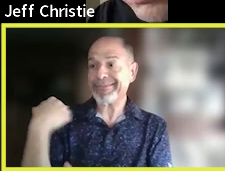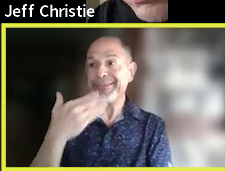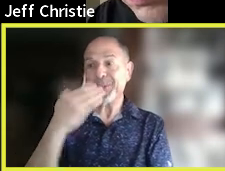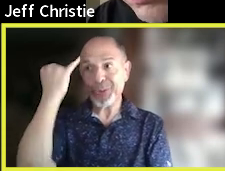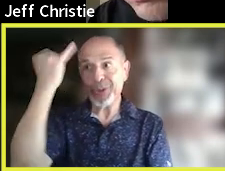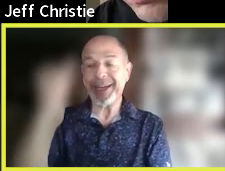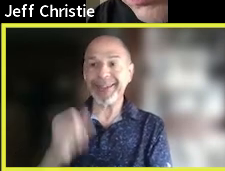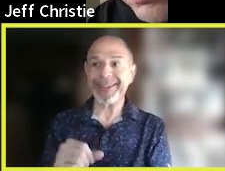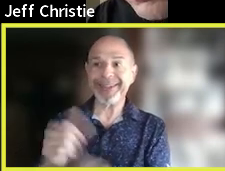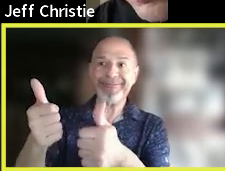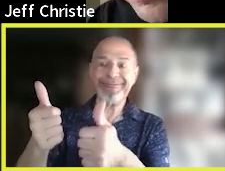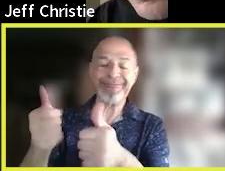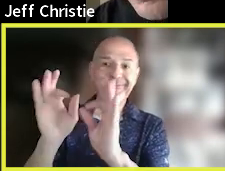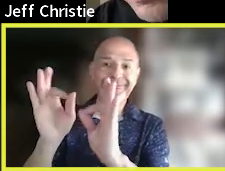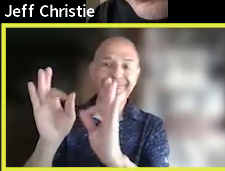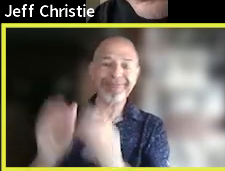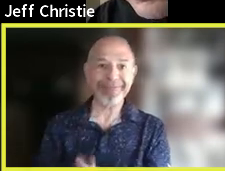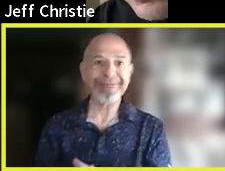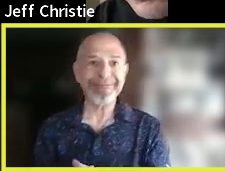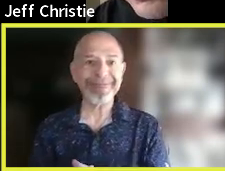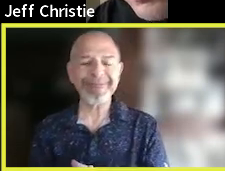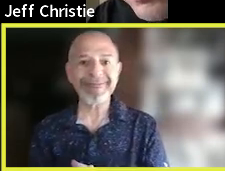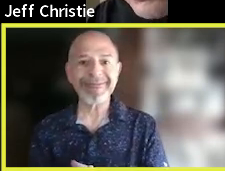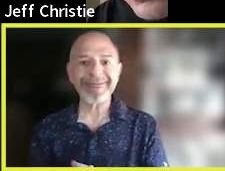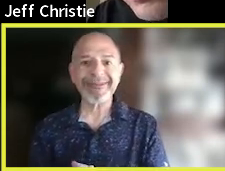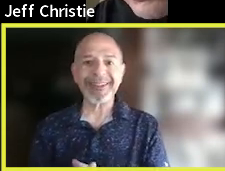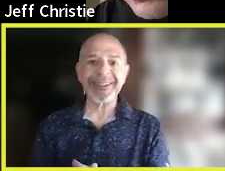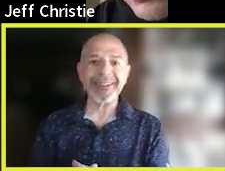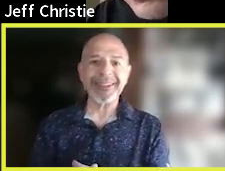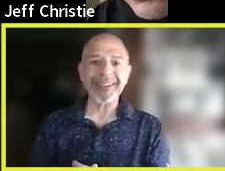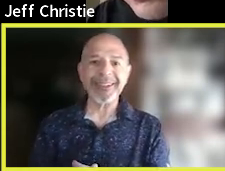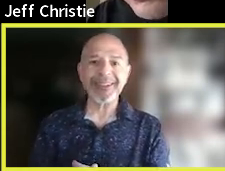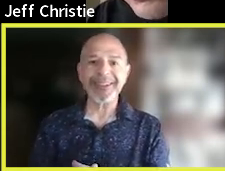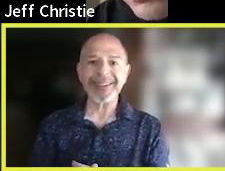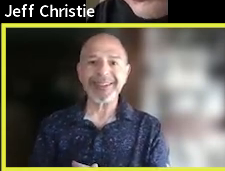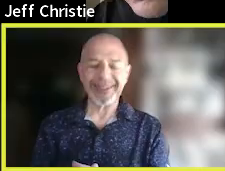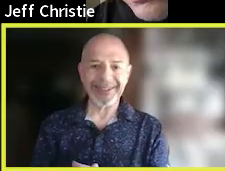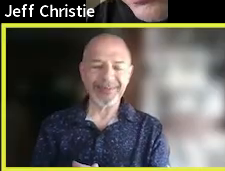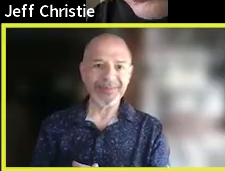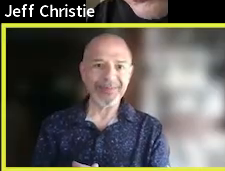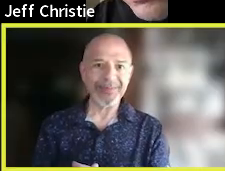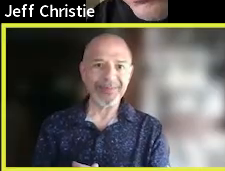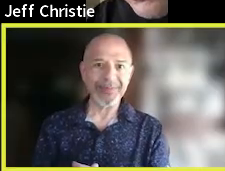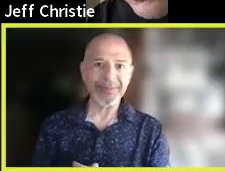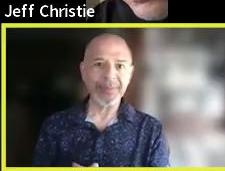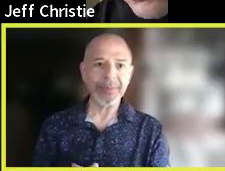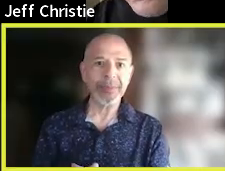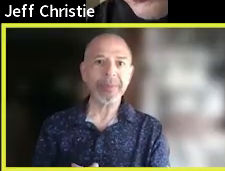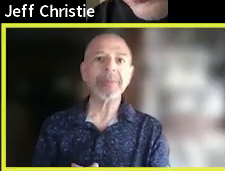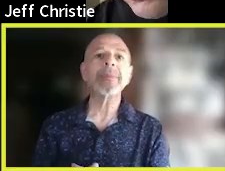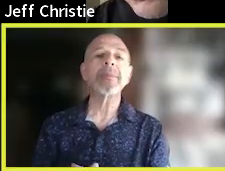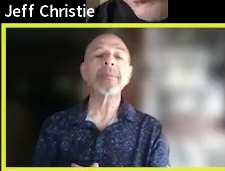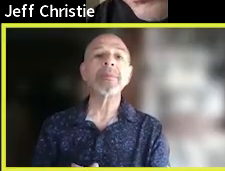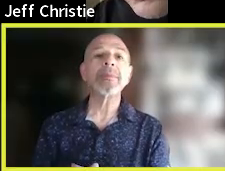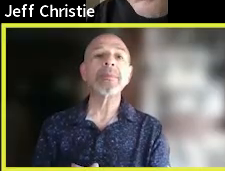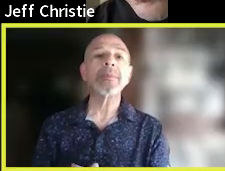is exactly my what would Natalie. happen, Deb. Yeah, Scott Hopkins is usually our Natalie. Where's Scott when you need him? Yeah, man remembers everything.